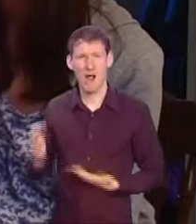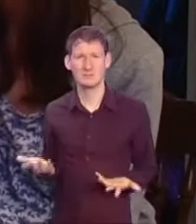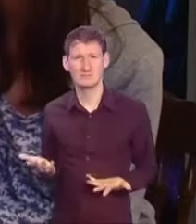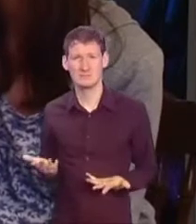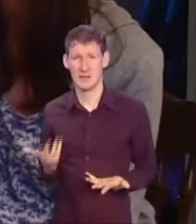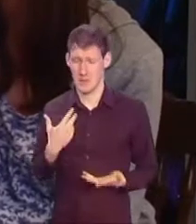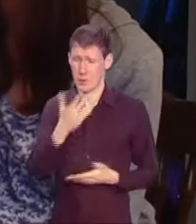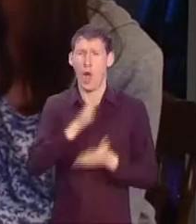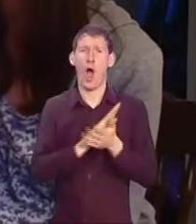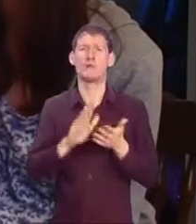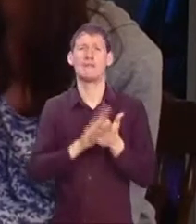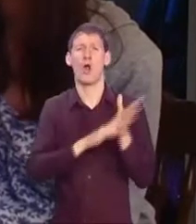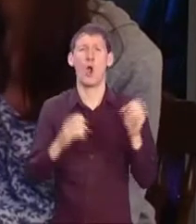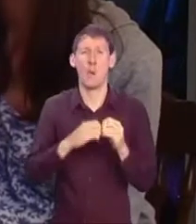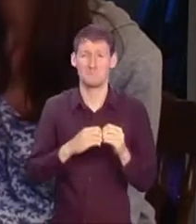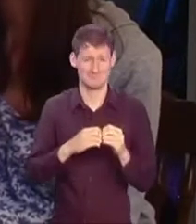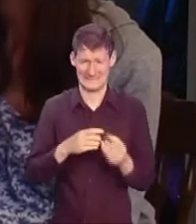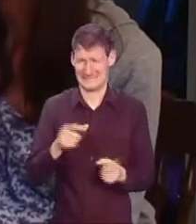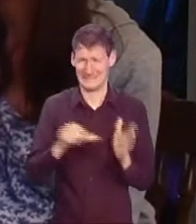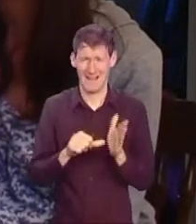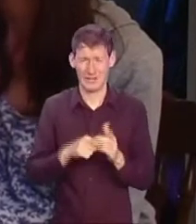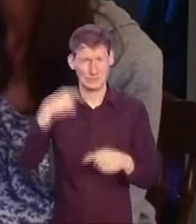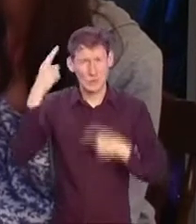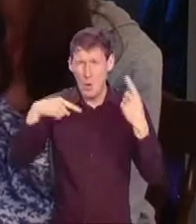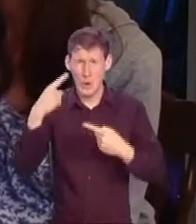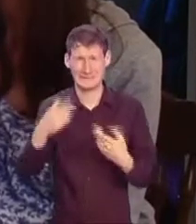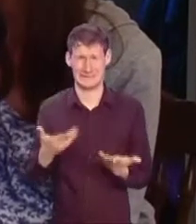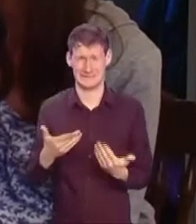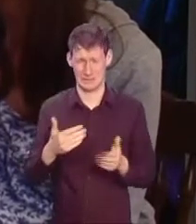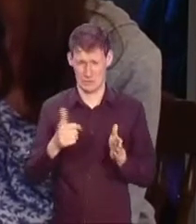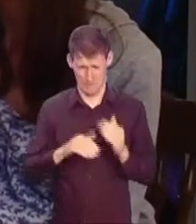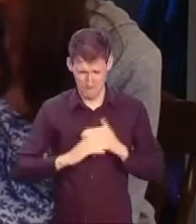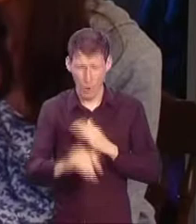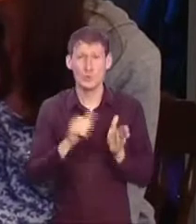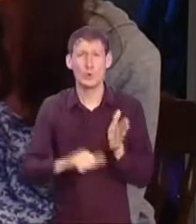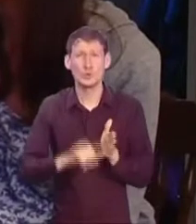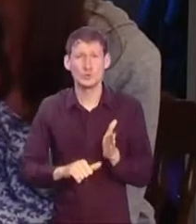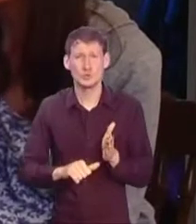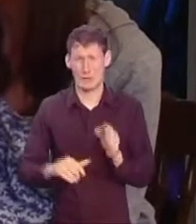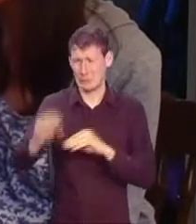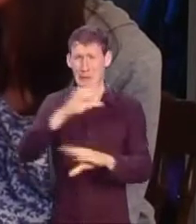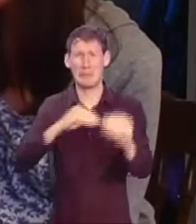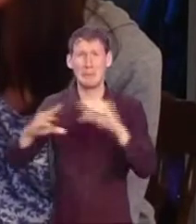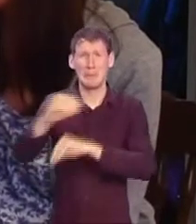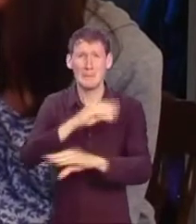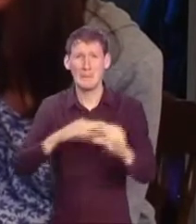cope at the hard of hearing club. Oh, the noise. It was a wood floor. Everyone was